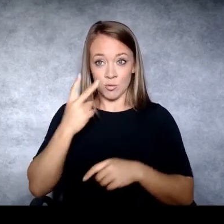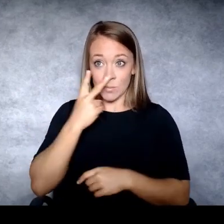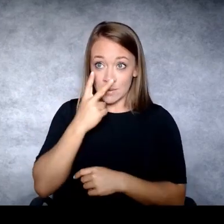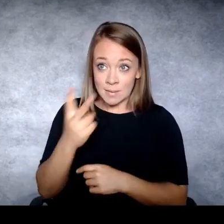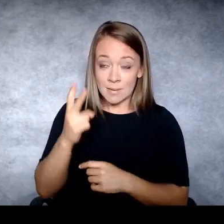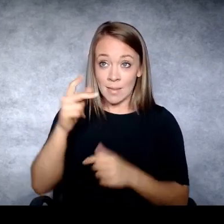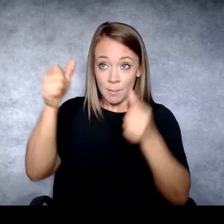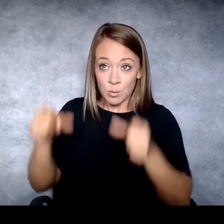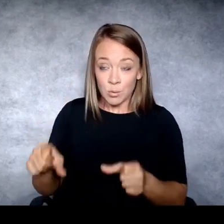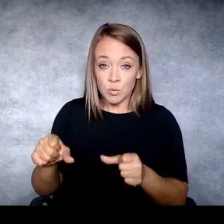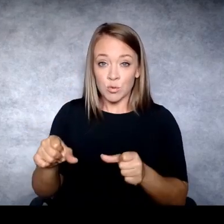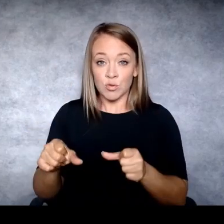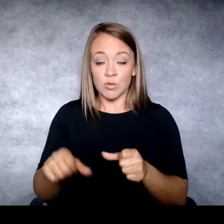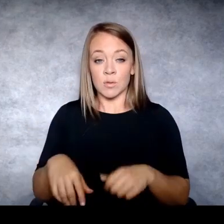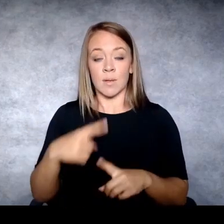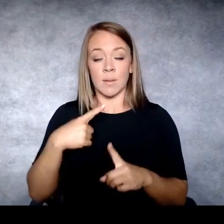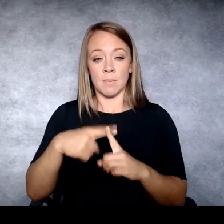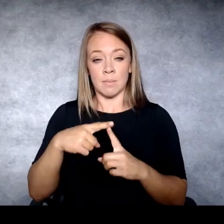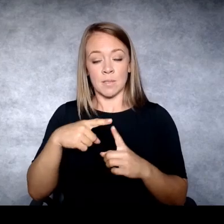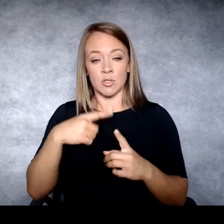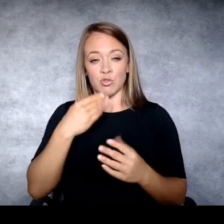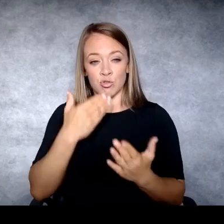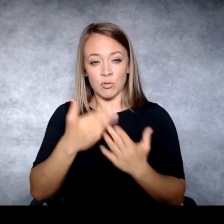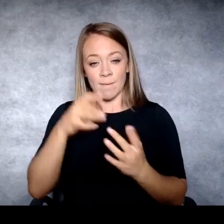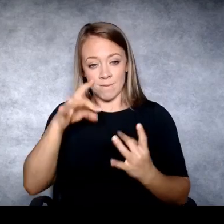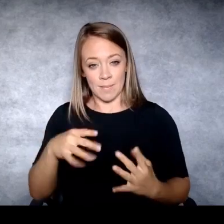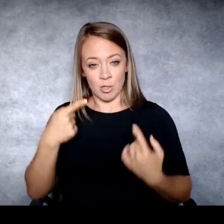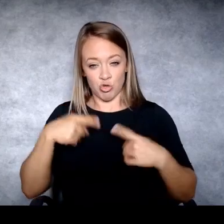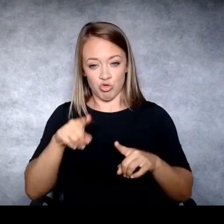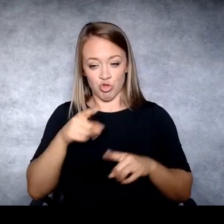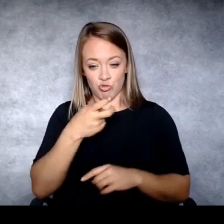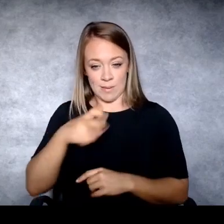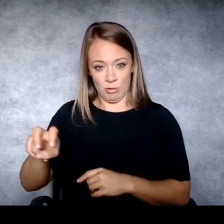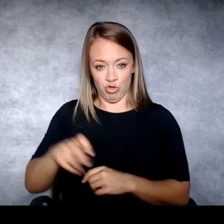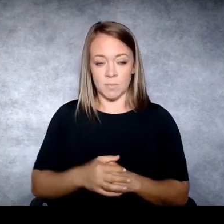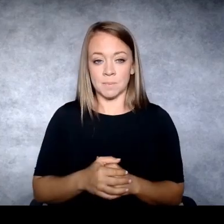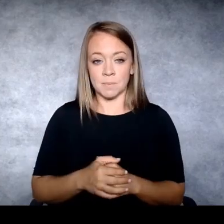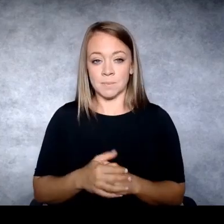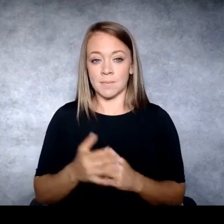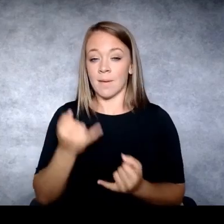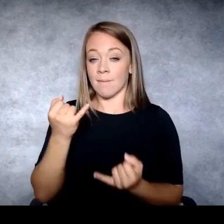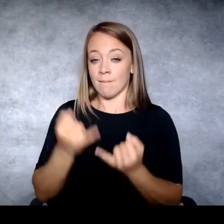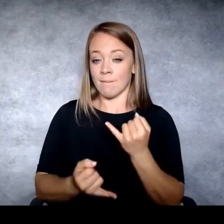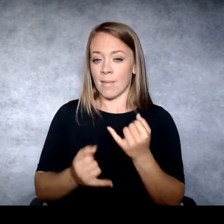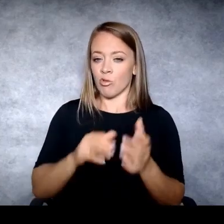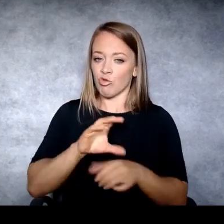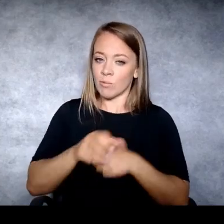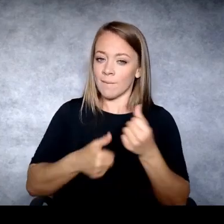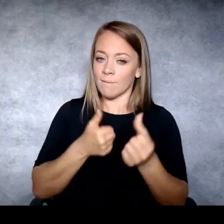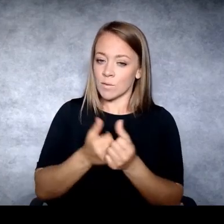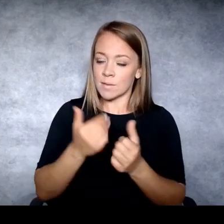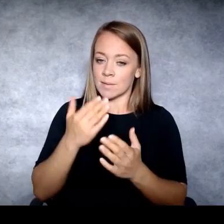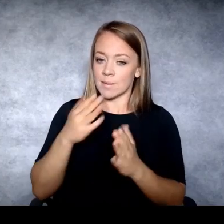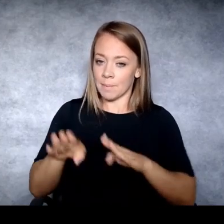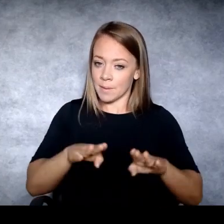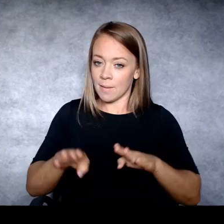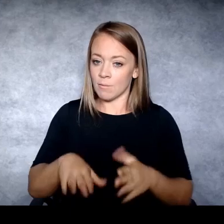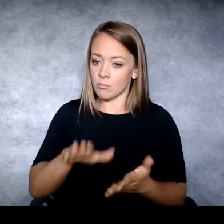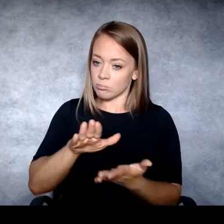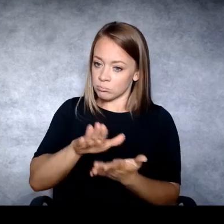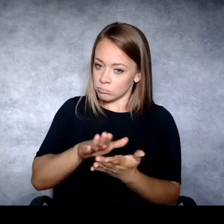sensory supports during transitions. Finally, reinforce the behavior. Provide behavior-specific praise